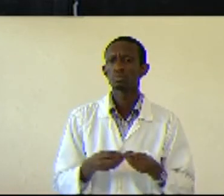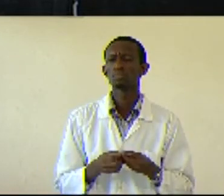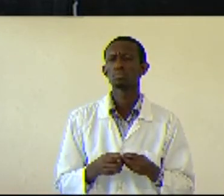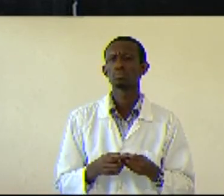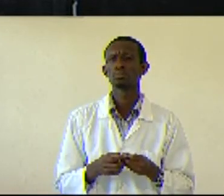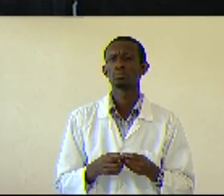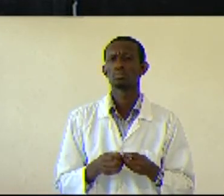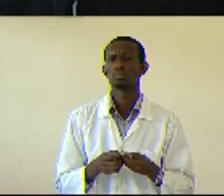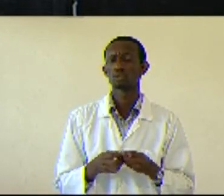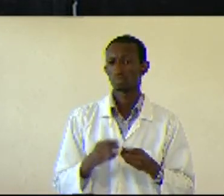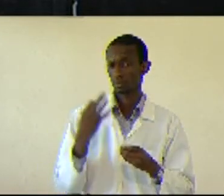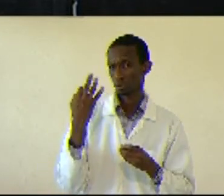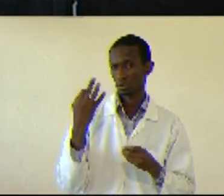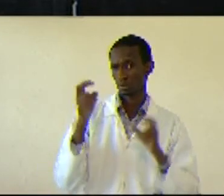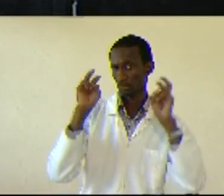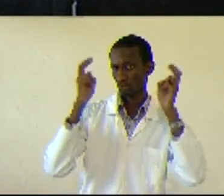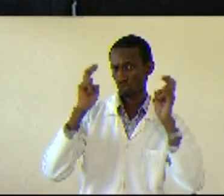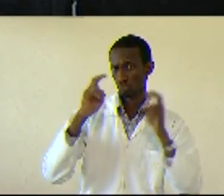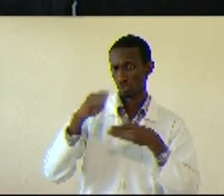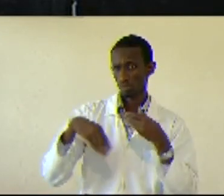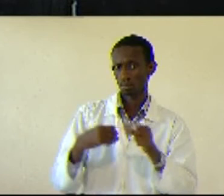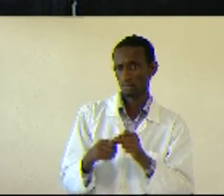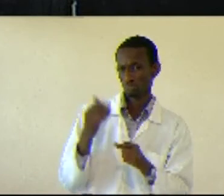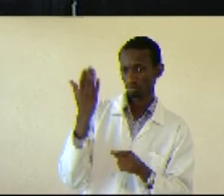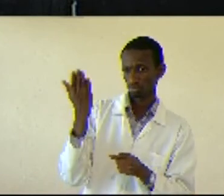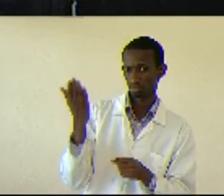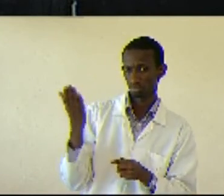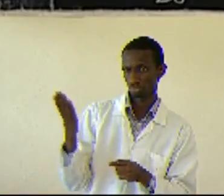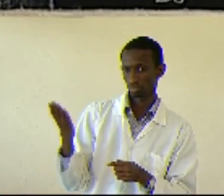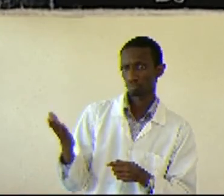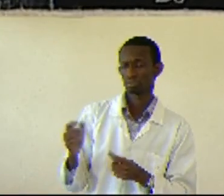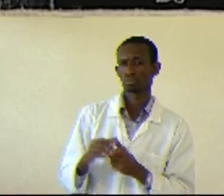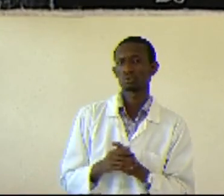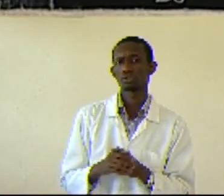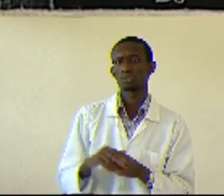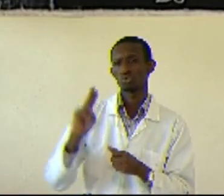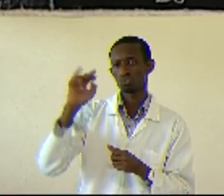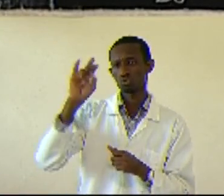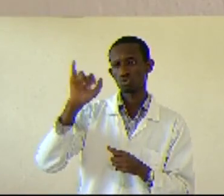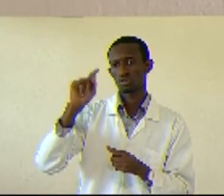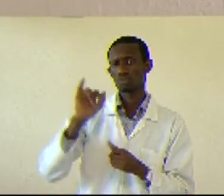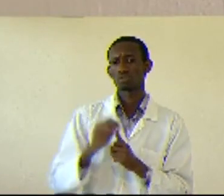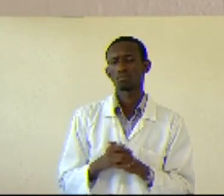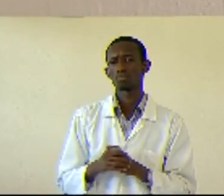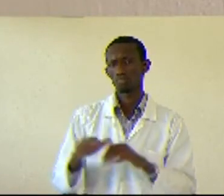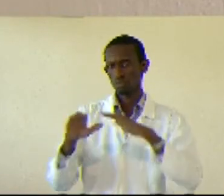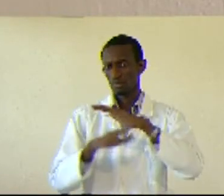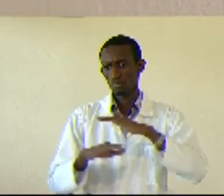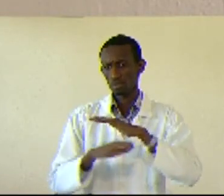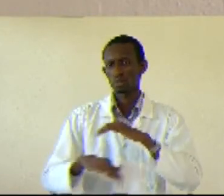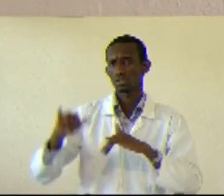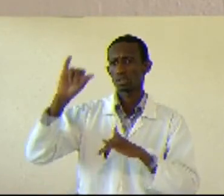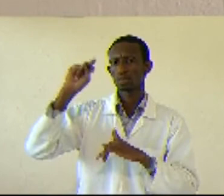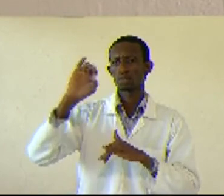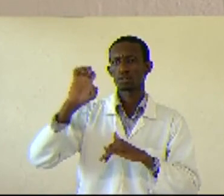lessons on this Unit 4 of basic integration formula. Please